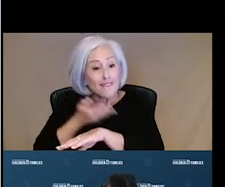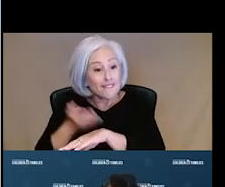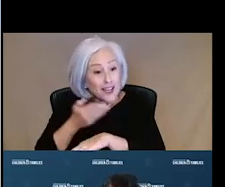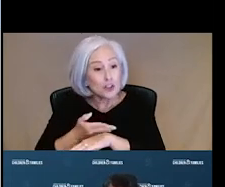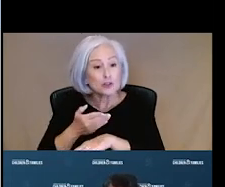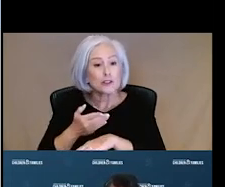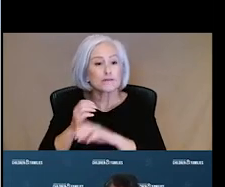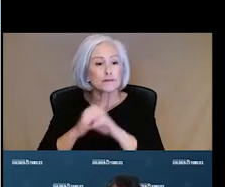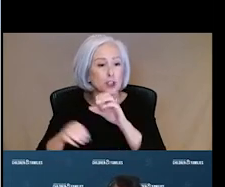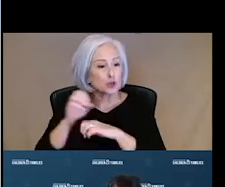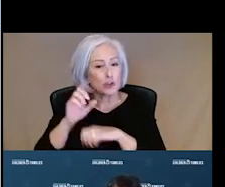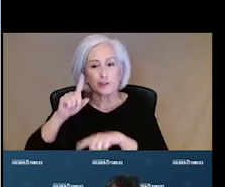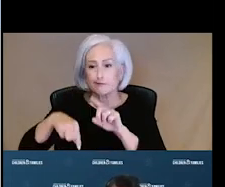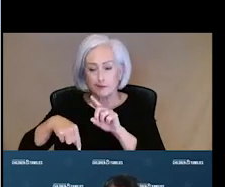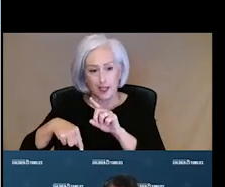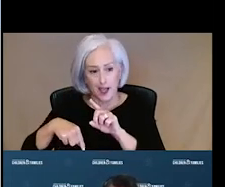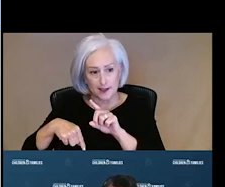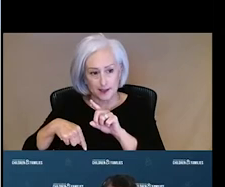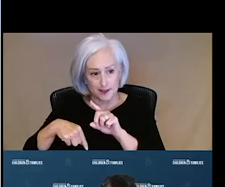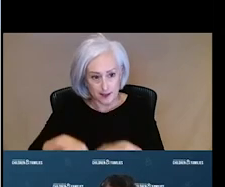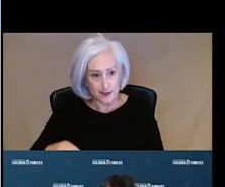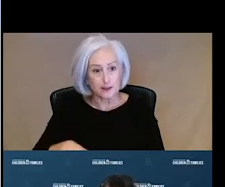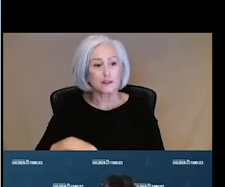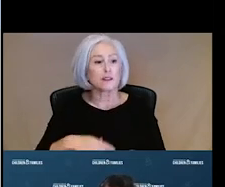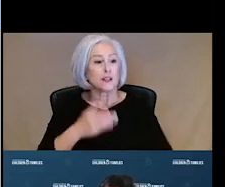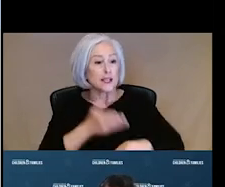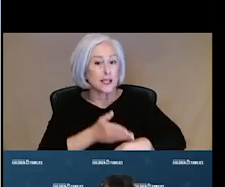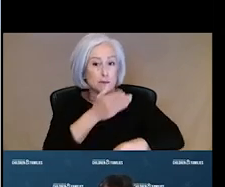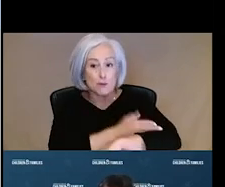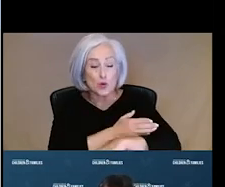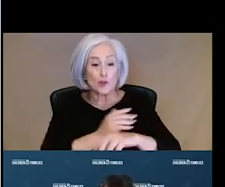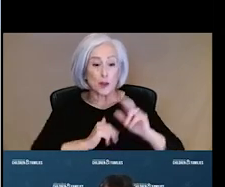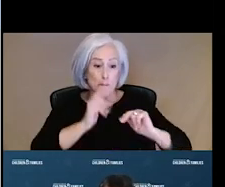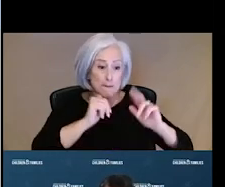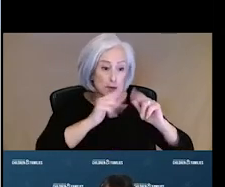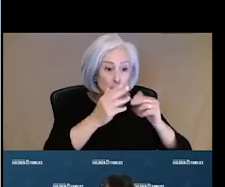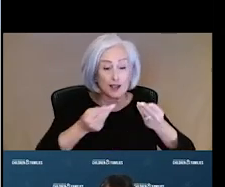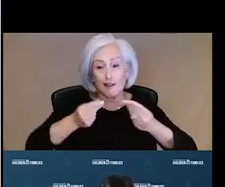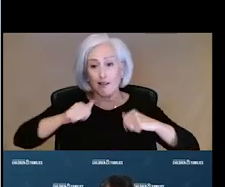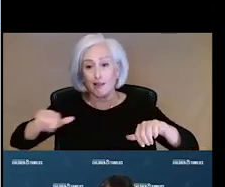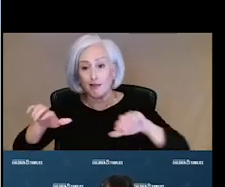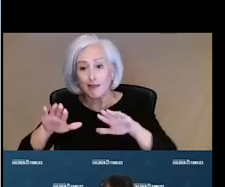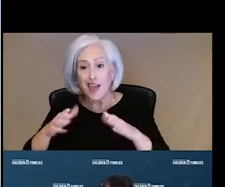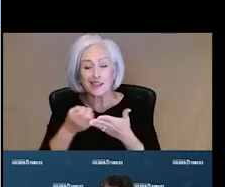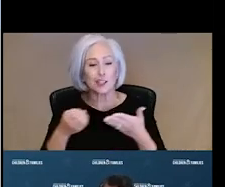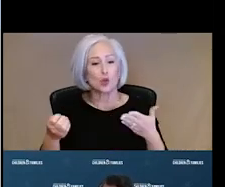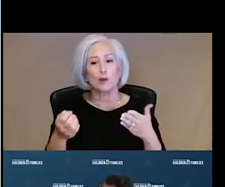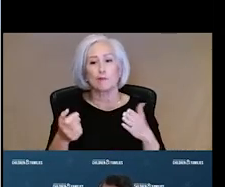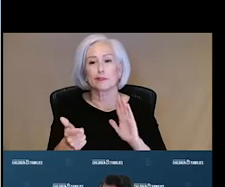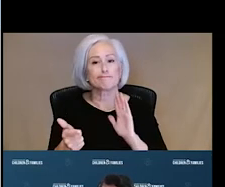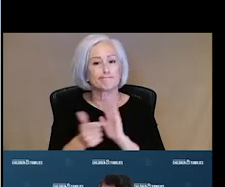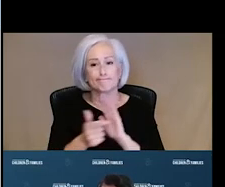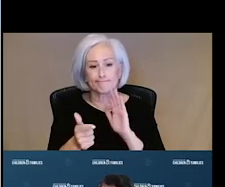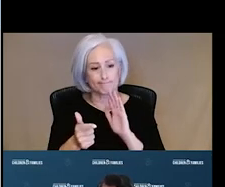unallowable. Capital expenditures for improvements on building, land, and equipment are unallowable as